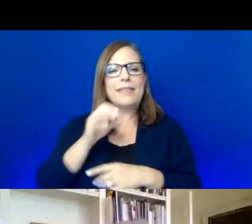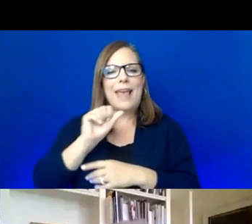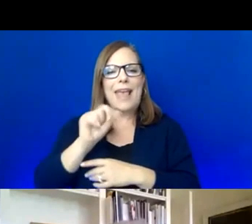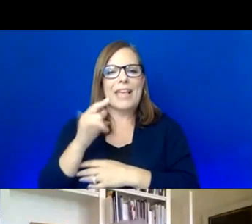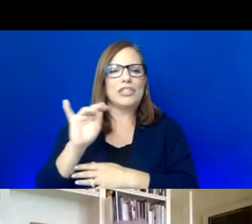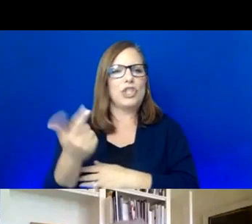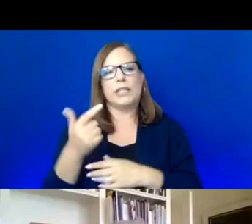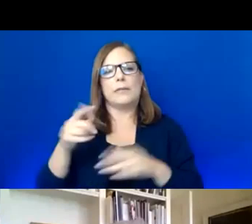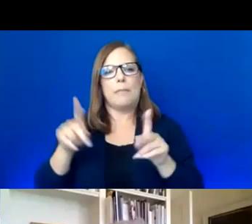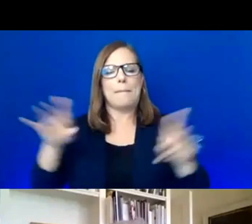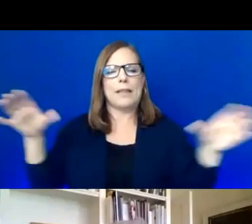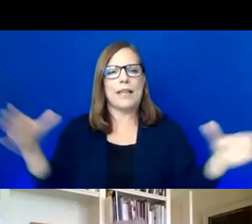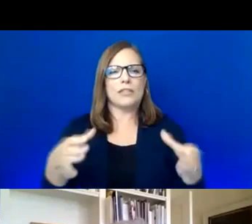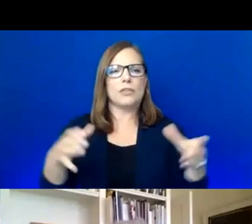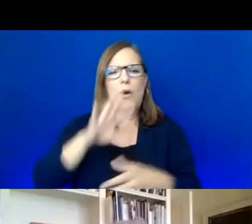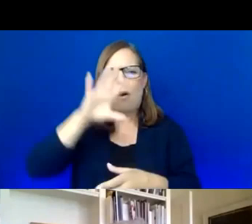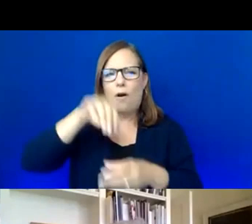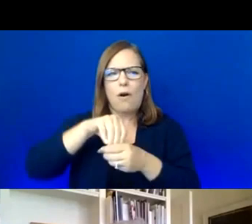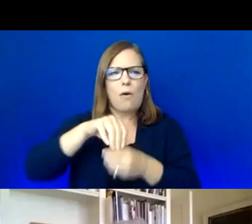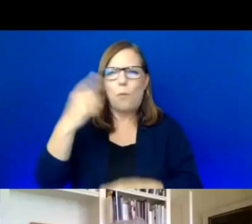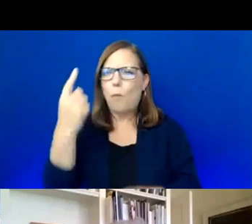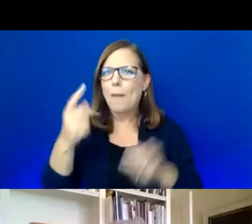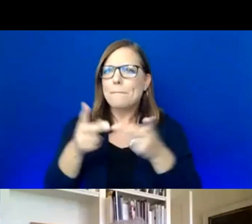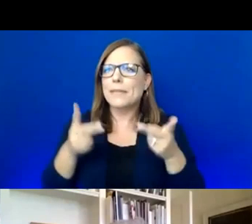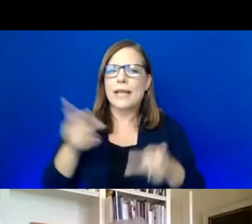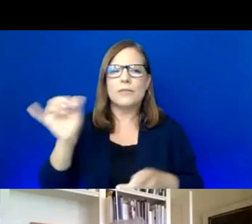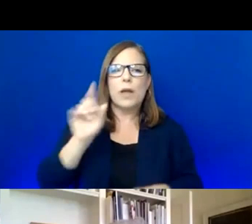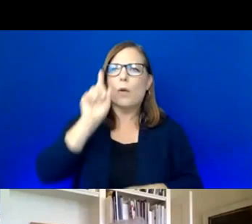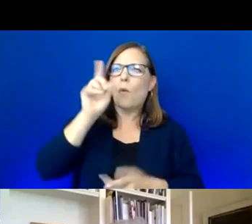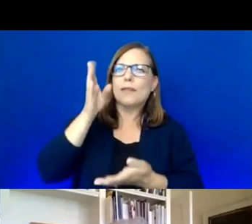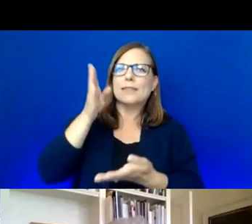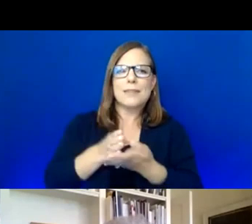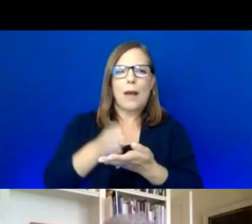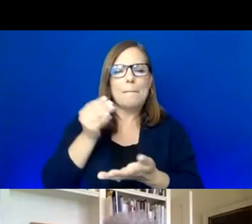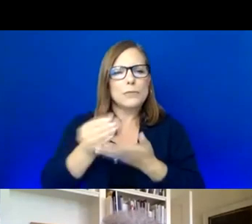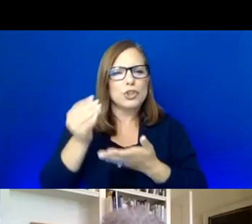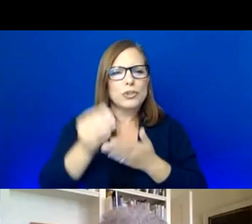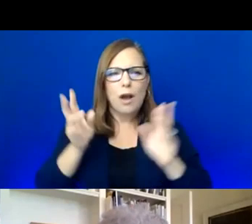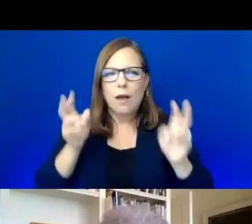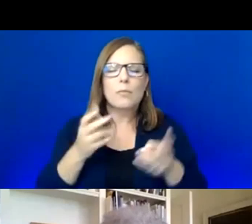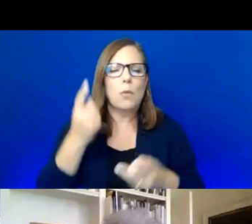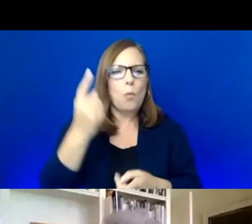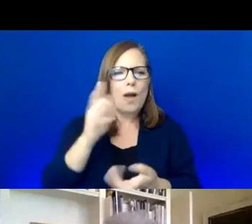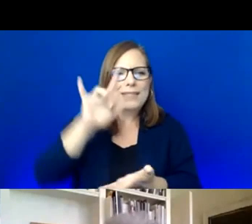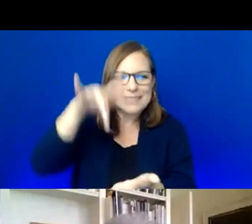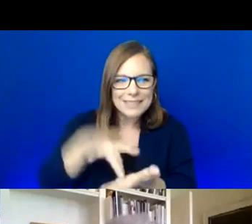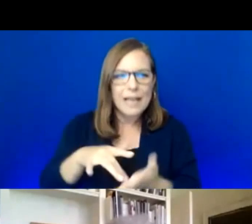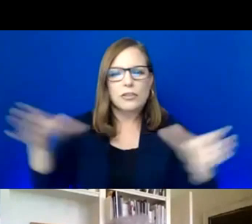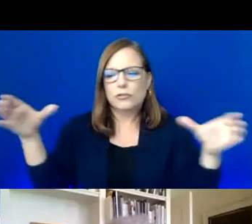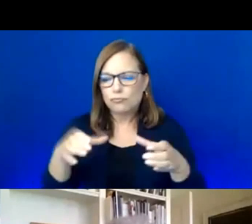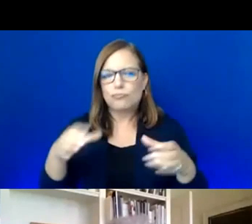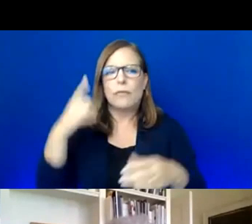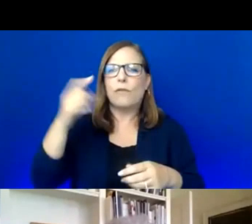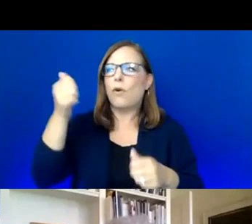place. It's like a one-stop benefits center that a lot of the diverse population in San Francisco could go